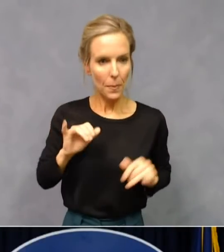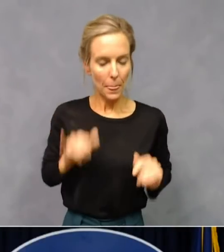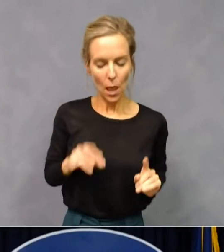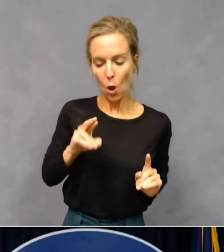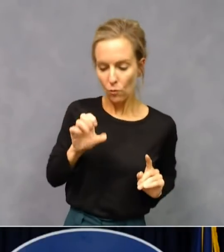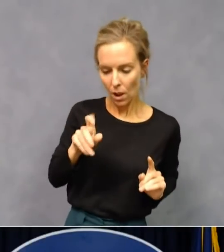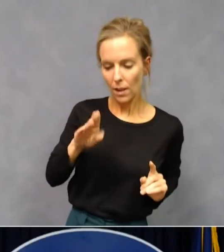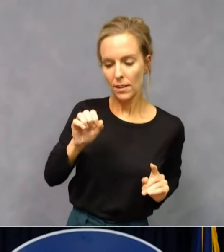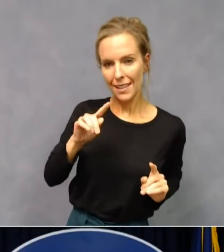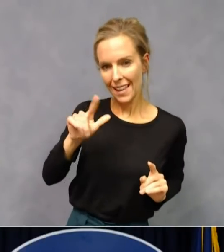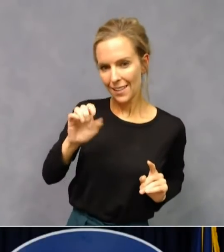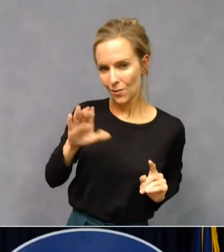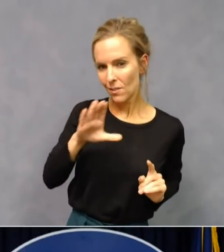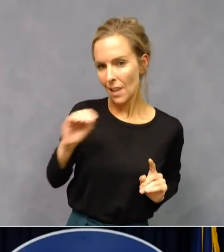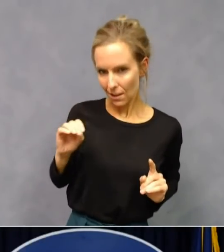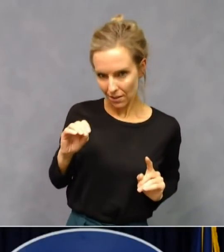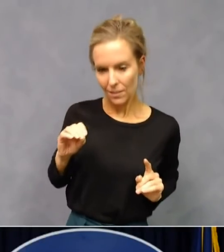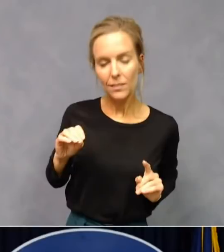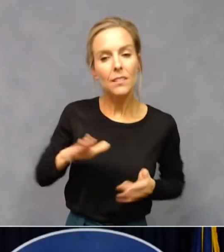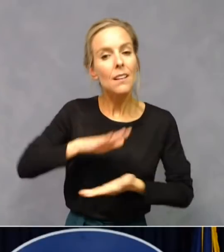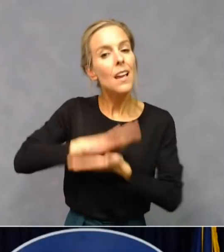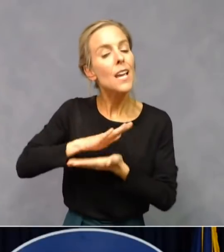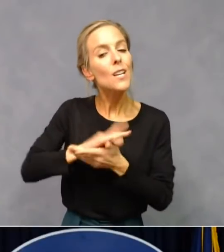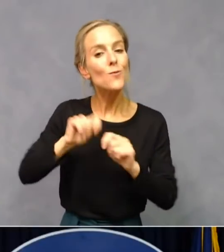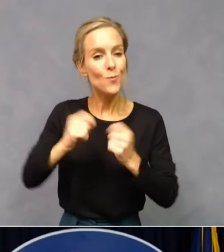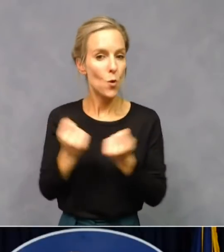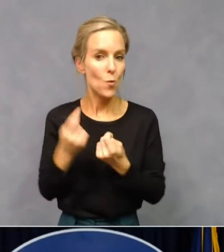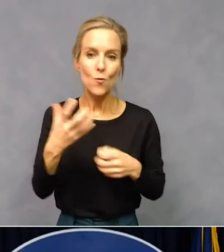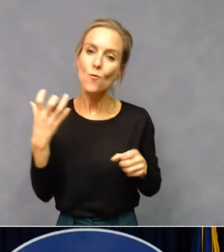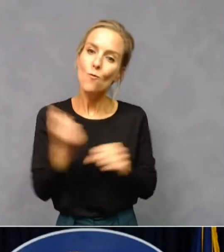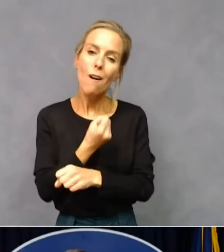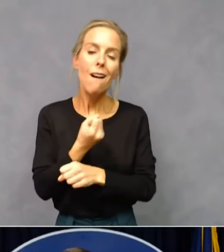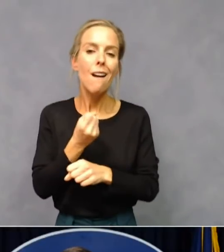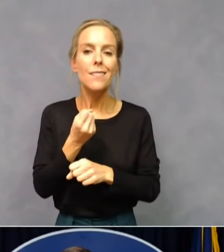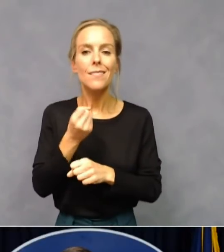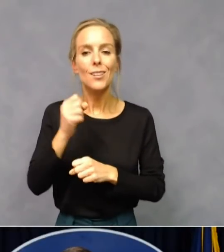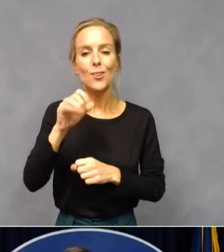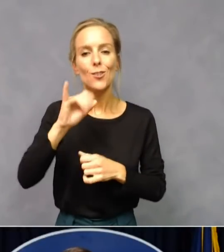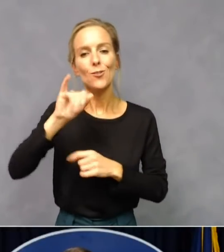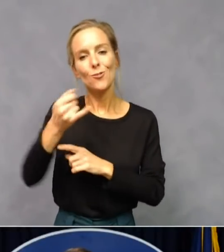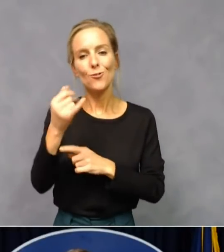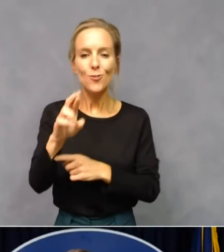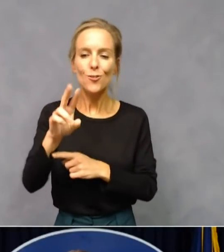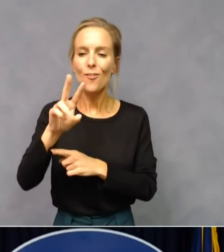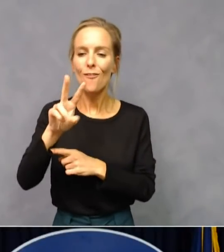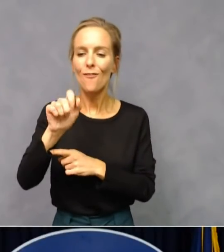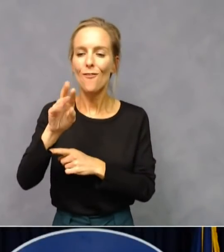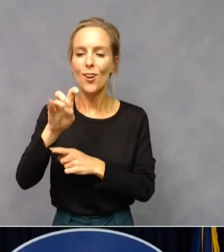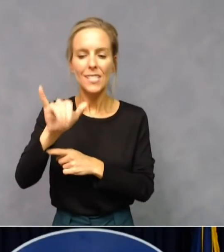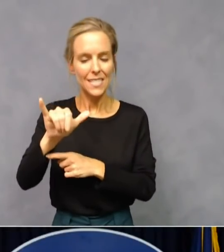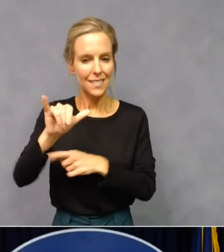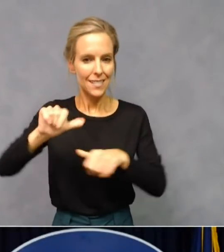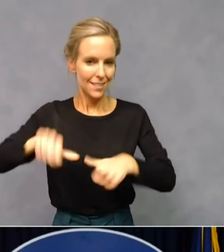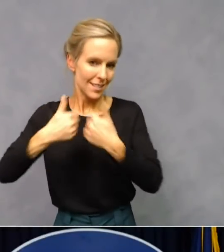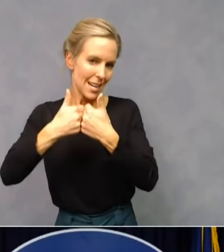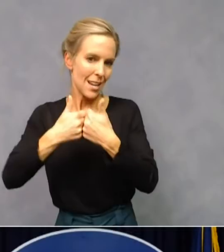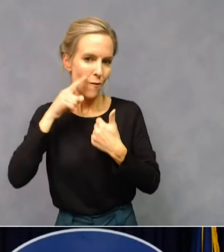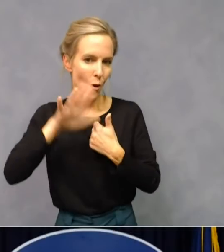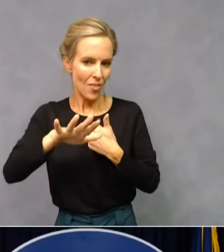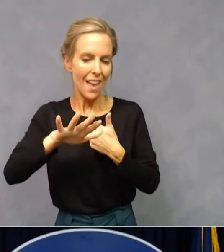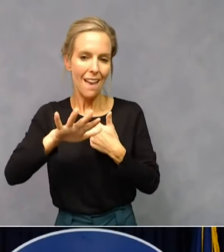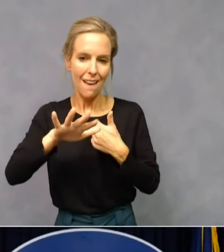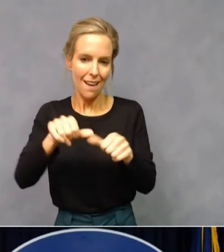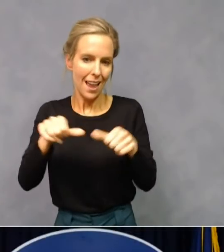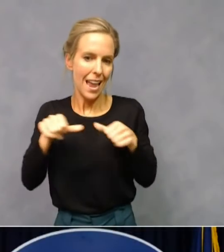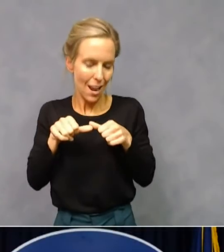County academic team won the overall Junior Varsity Challenge Championship for their section. This was only